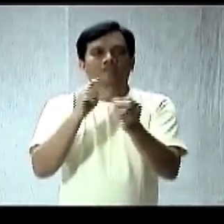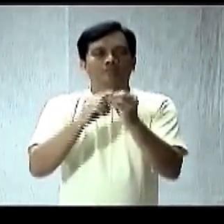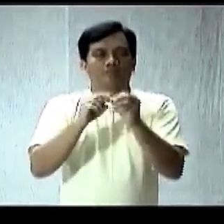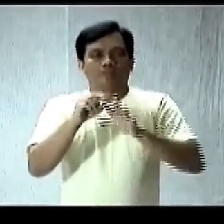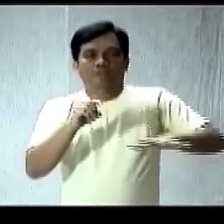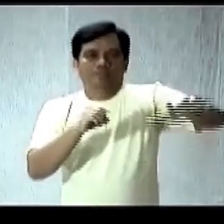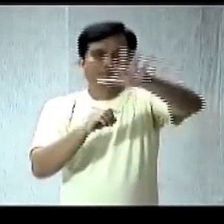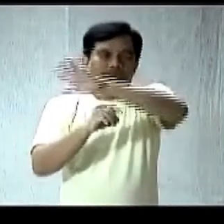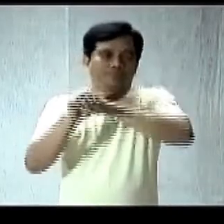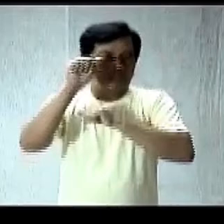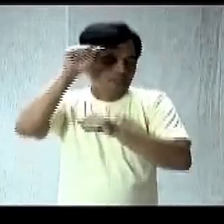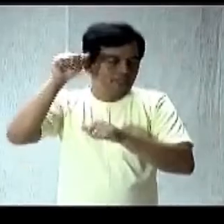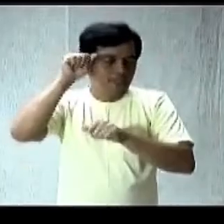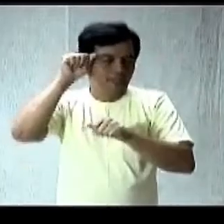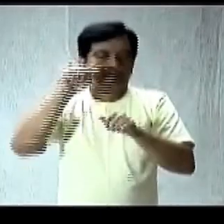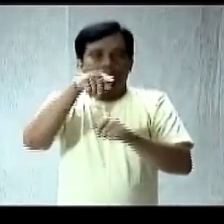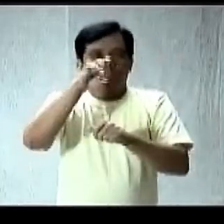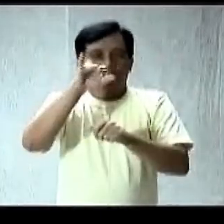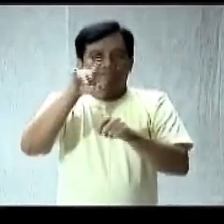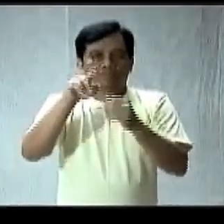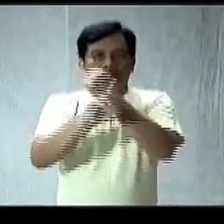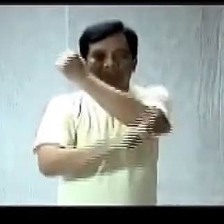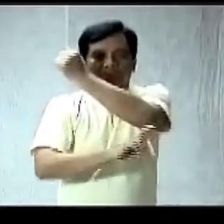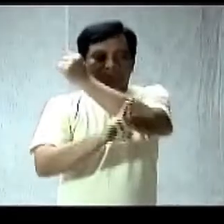the Asia-Pacific region.